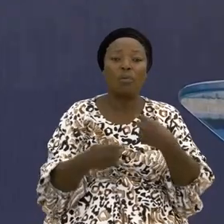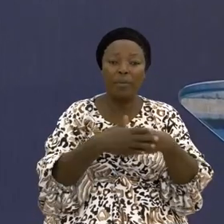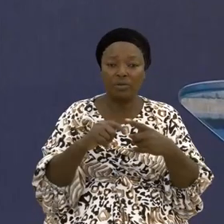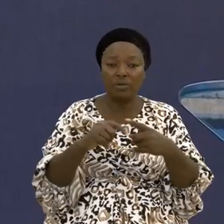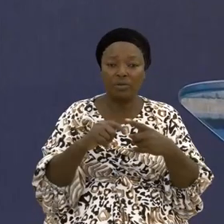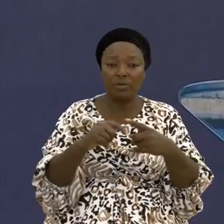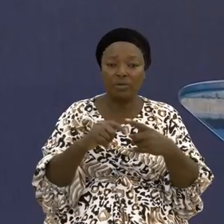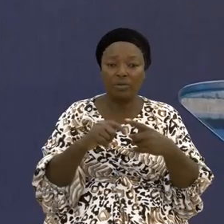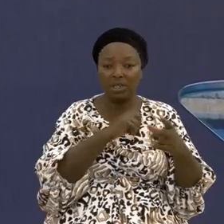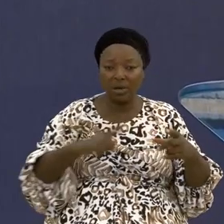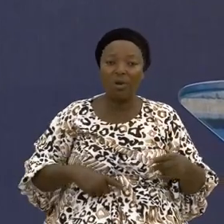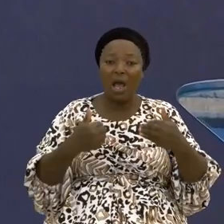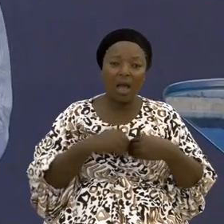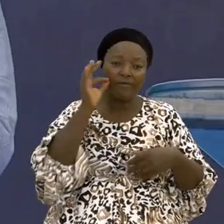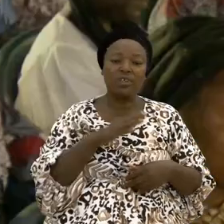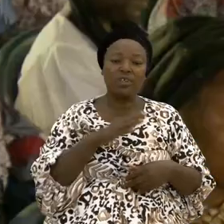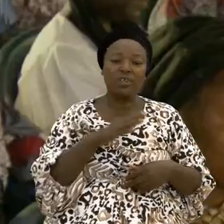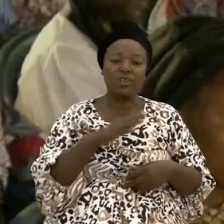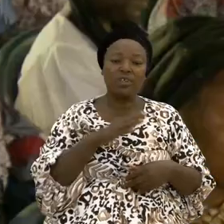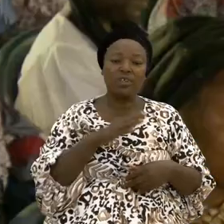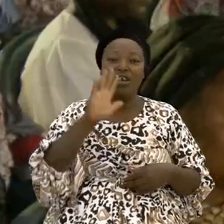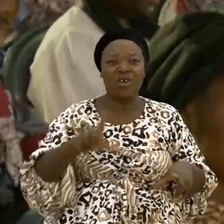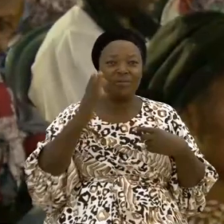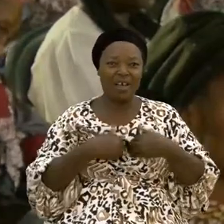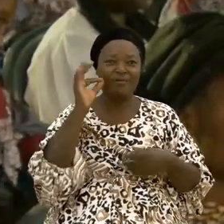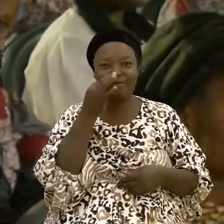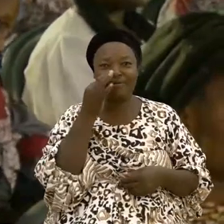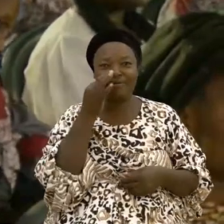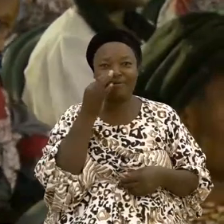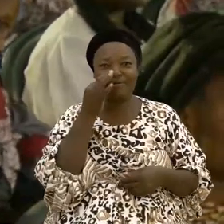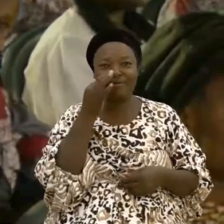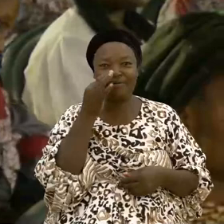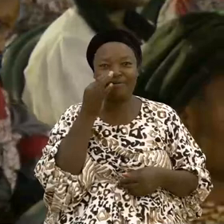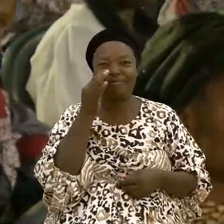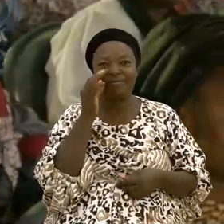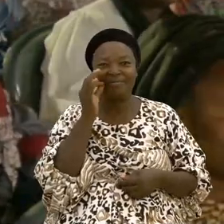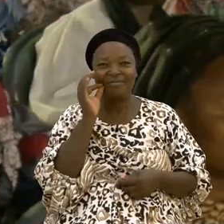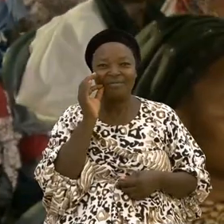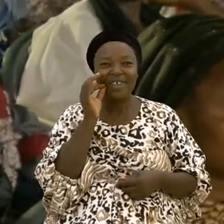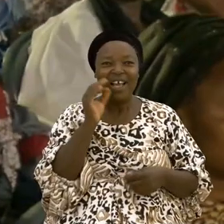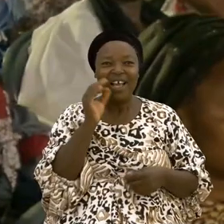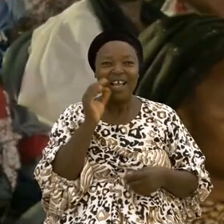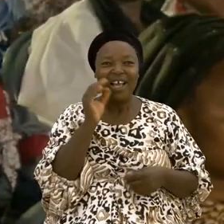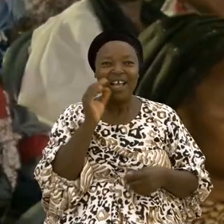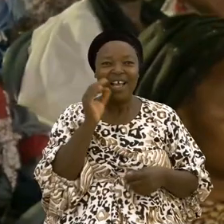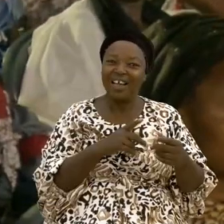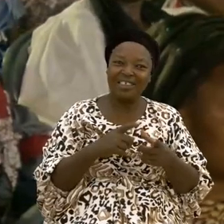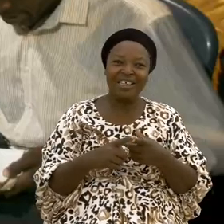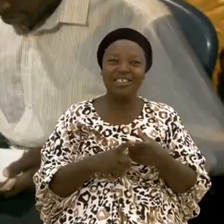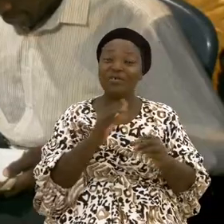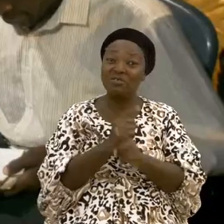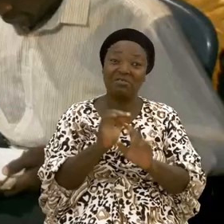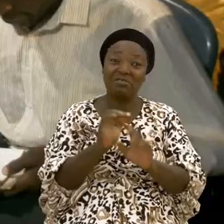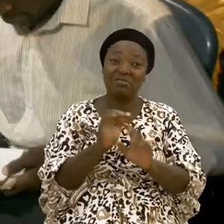God bears fruit. Your life will bear fruit. You're giving your life to the Lord tonight, your life will